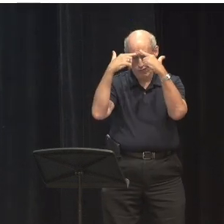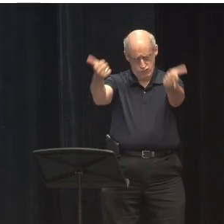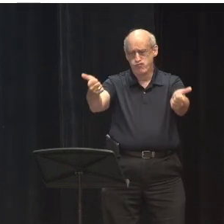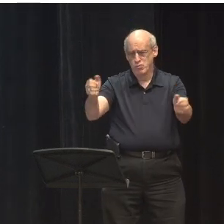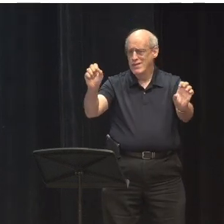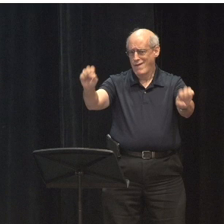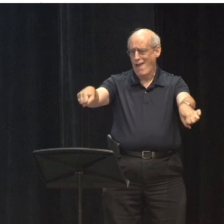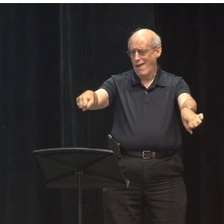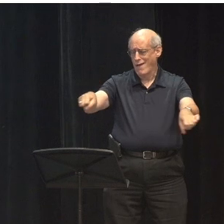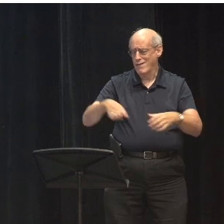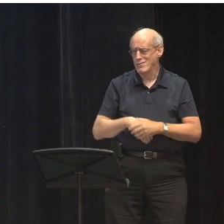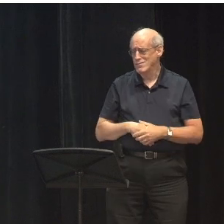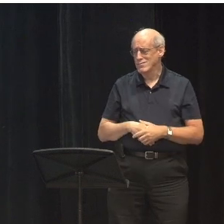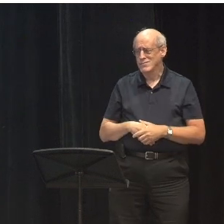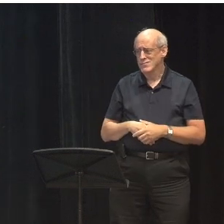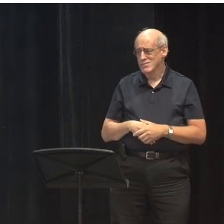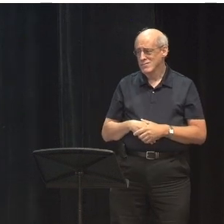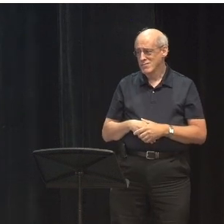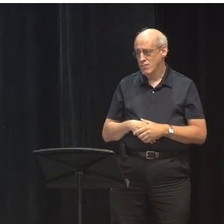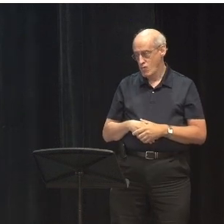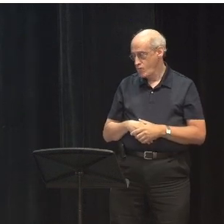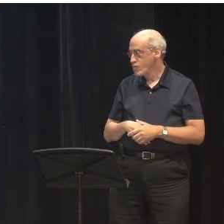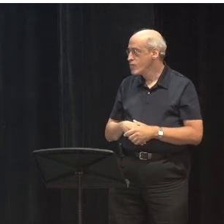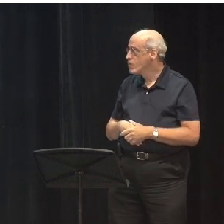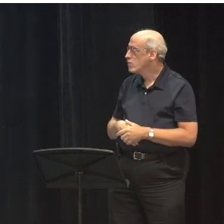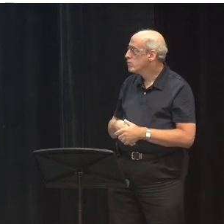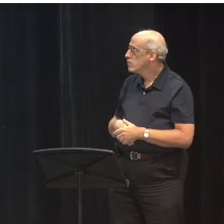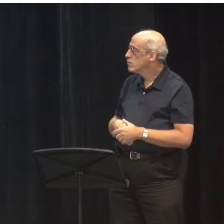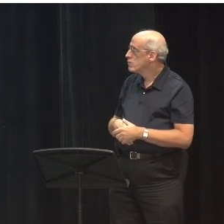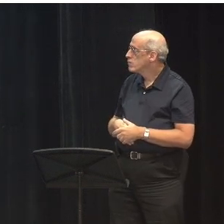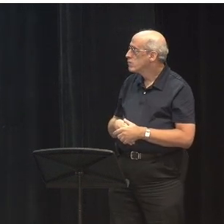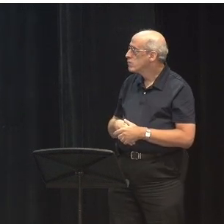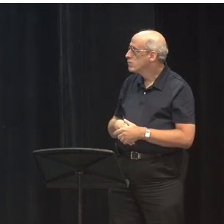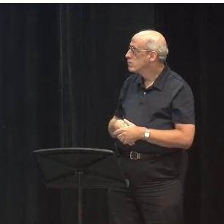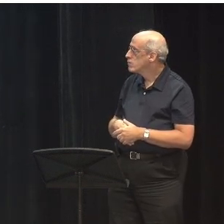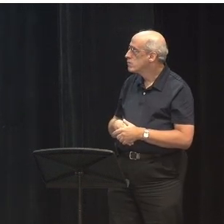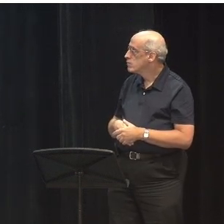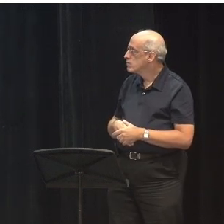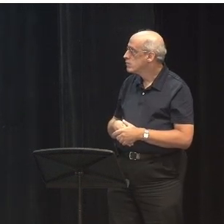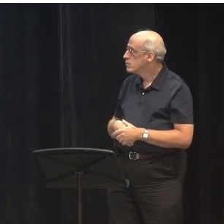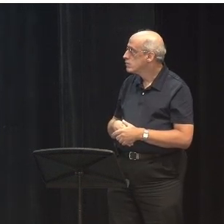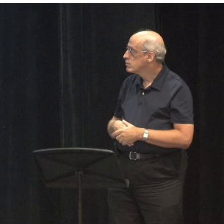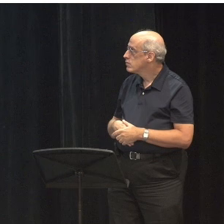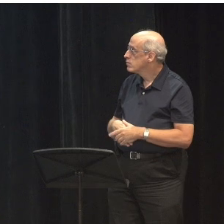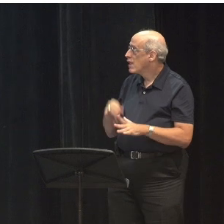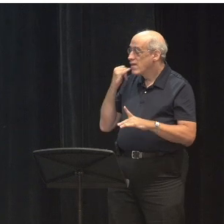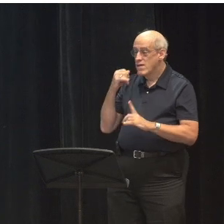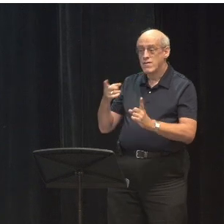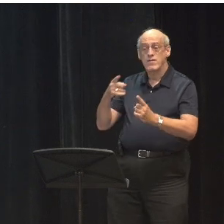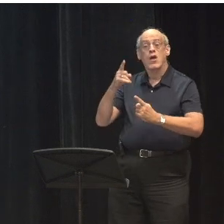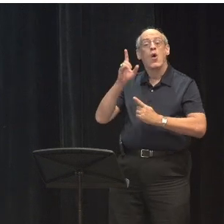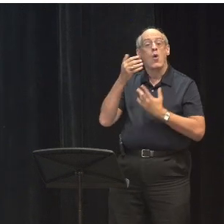I'll be repeating those funneled those channels for you during the night. If you're attending